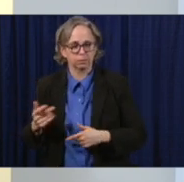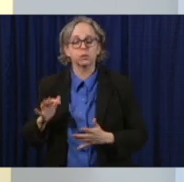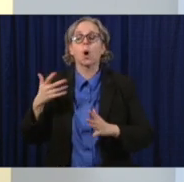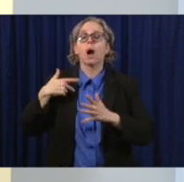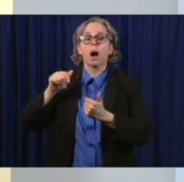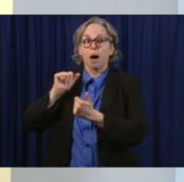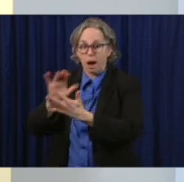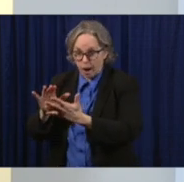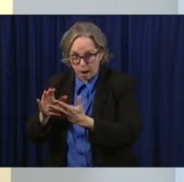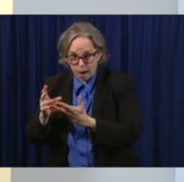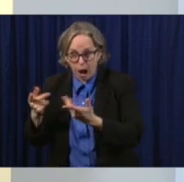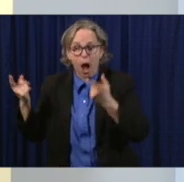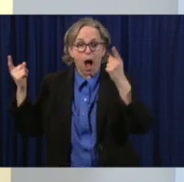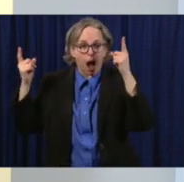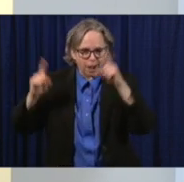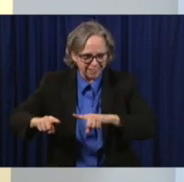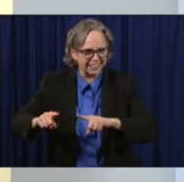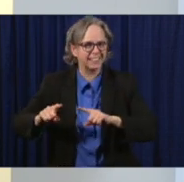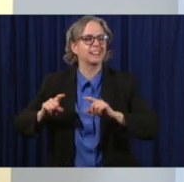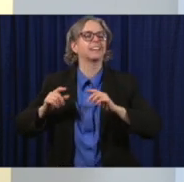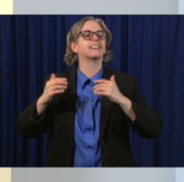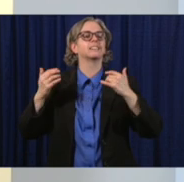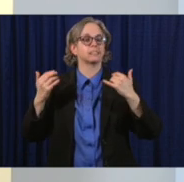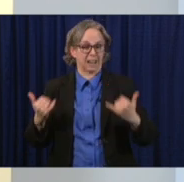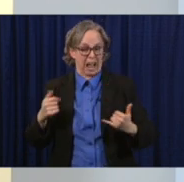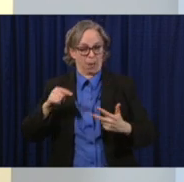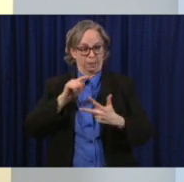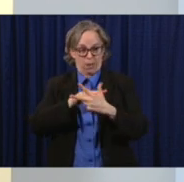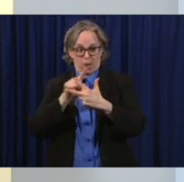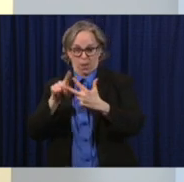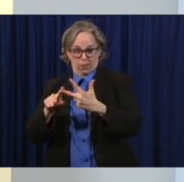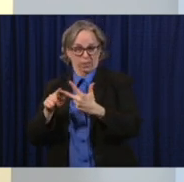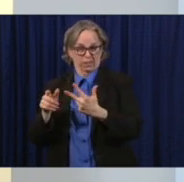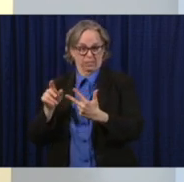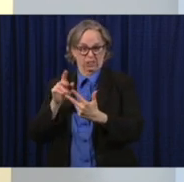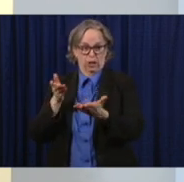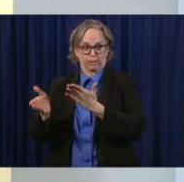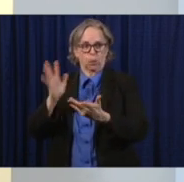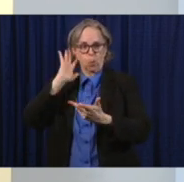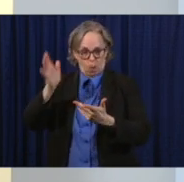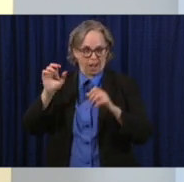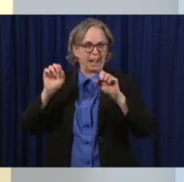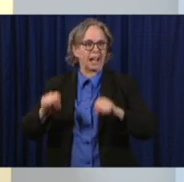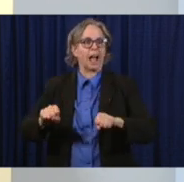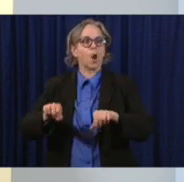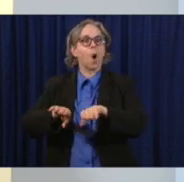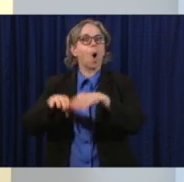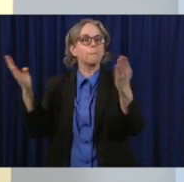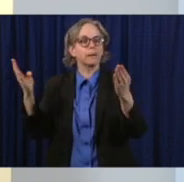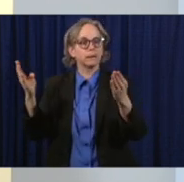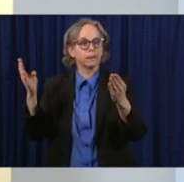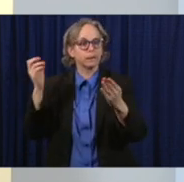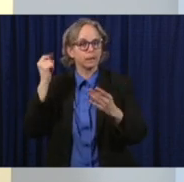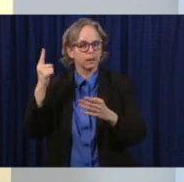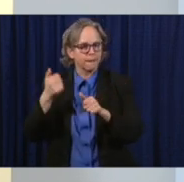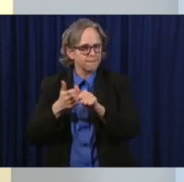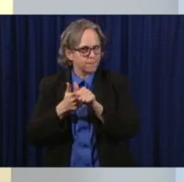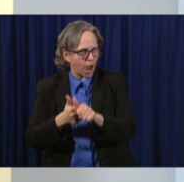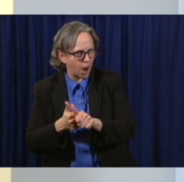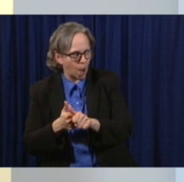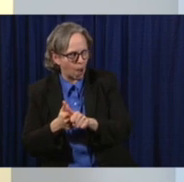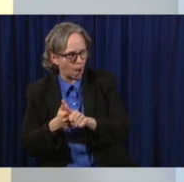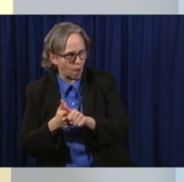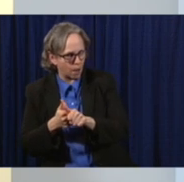and both of those services will be allowed to reopen with proper safety protocols on May the